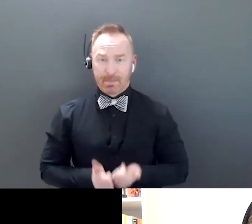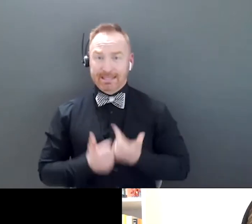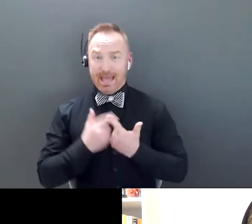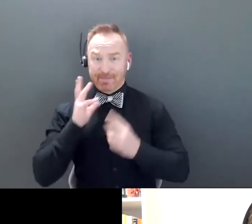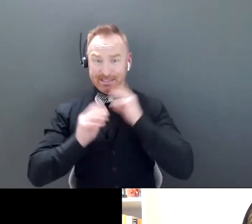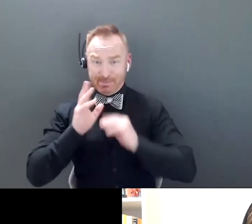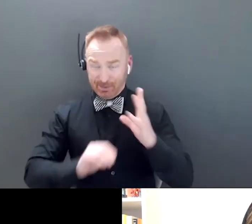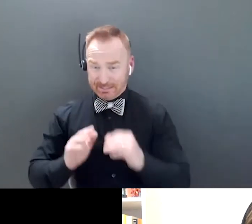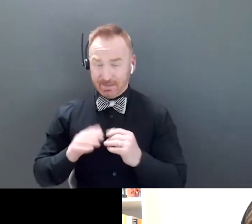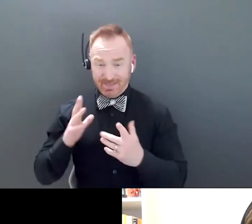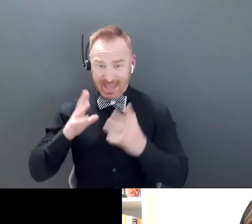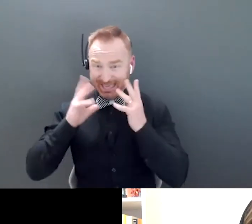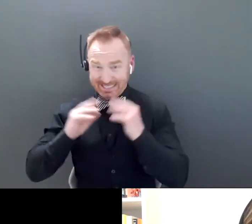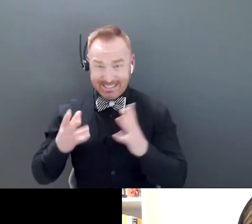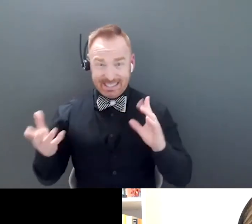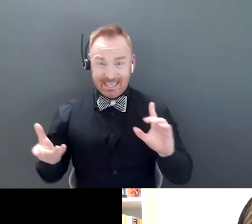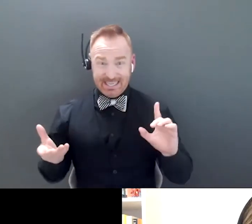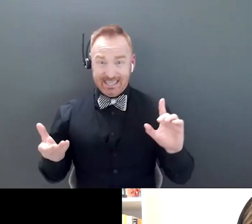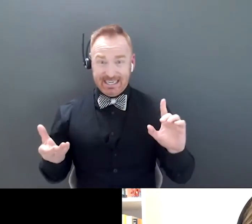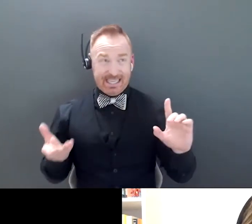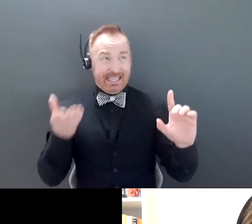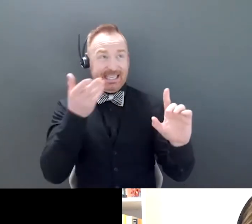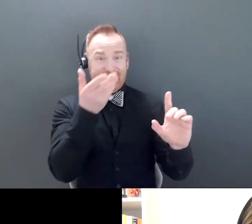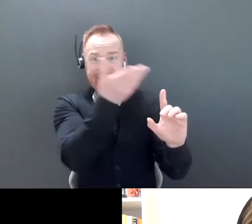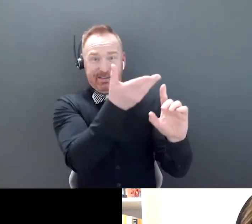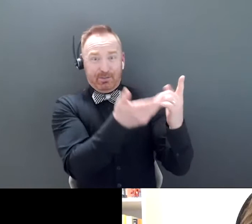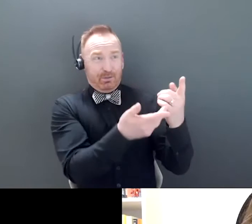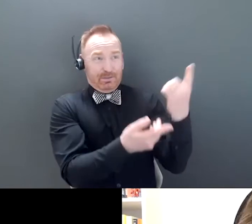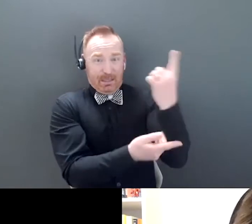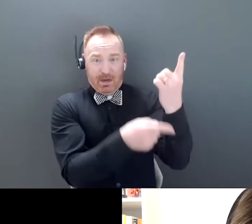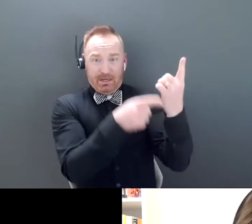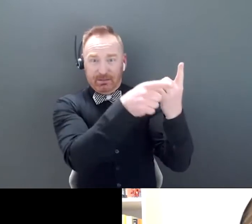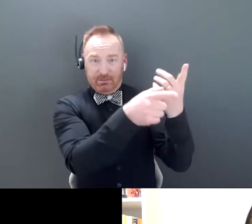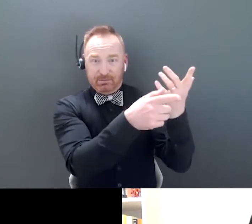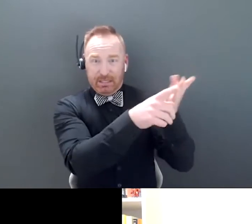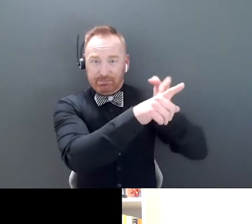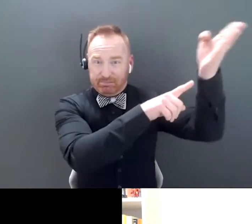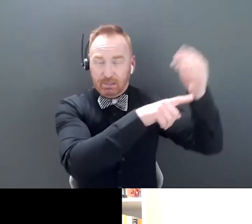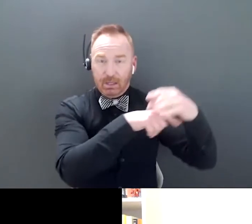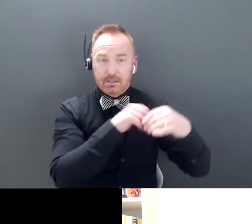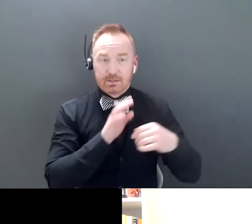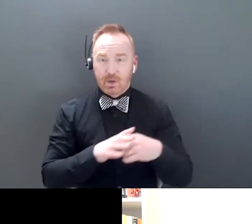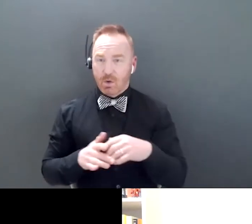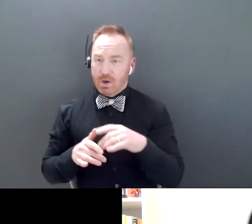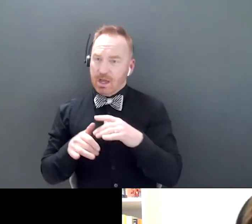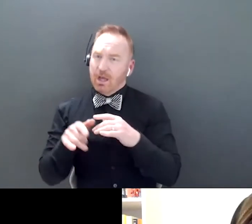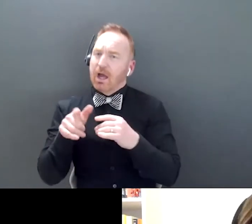people in industry. What tips would you give to different stakeholders in ways that they can inform corporate